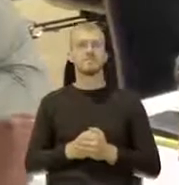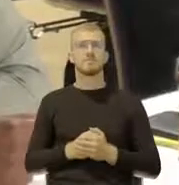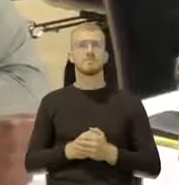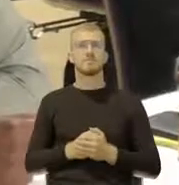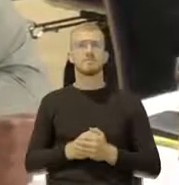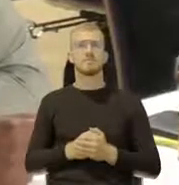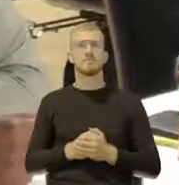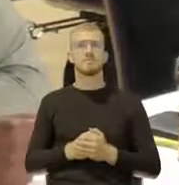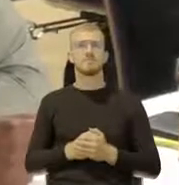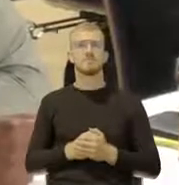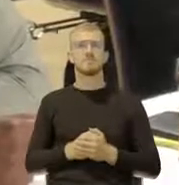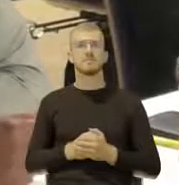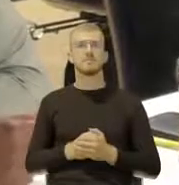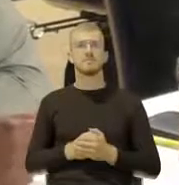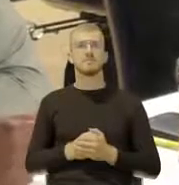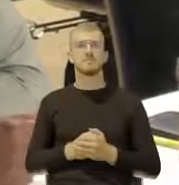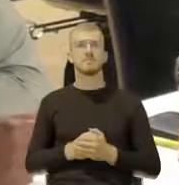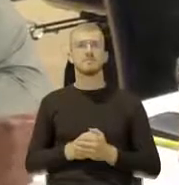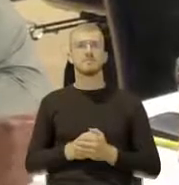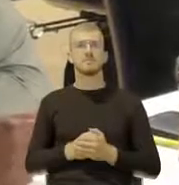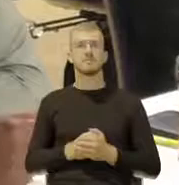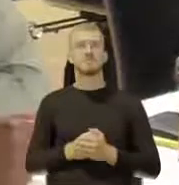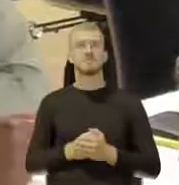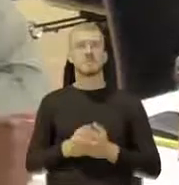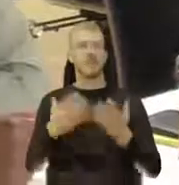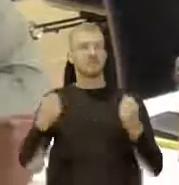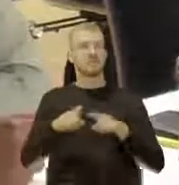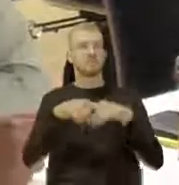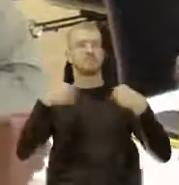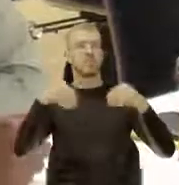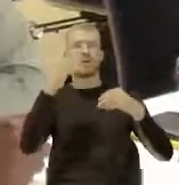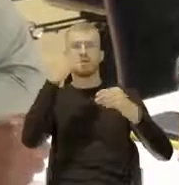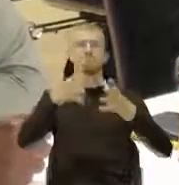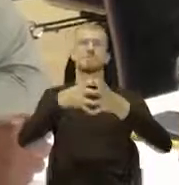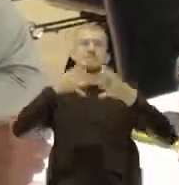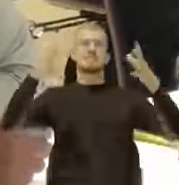the assembly's desire to